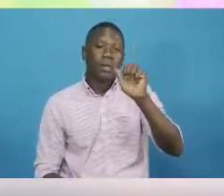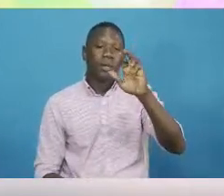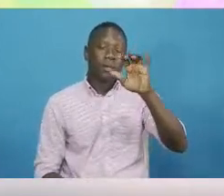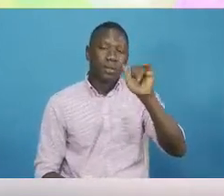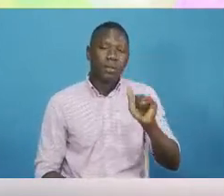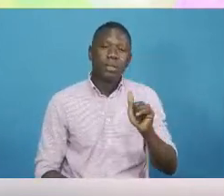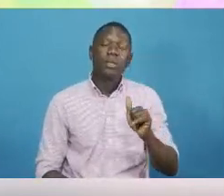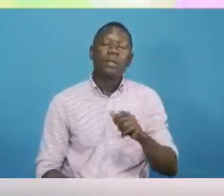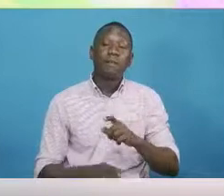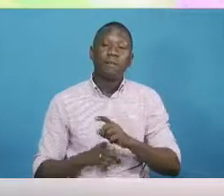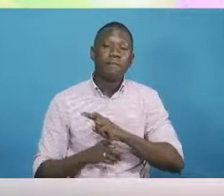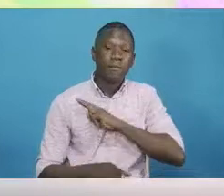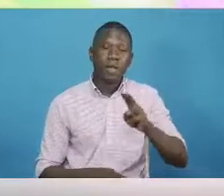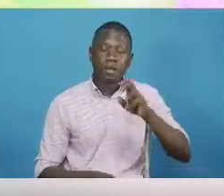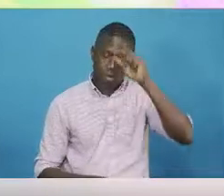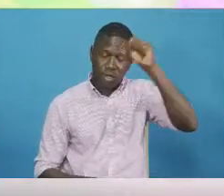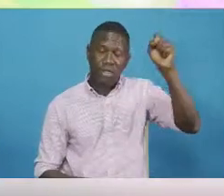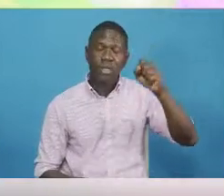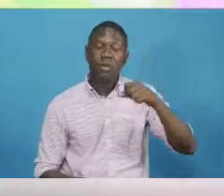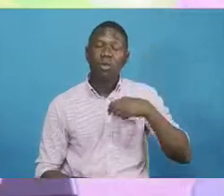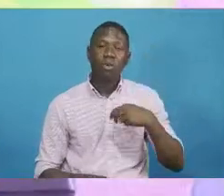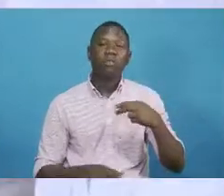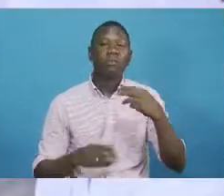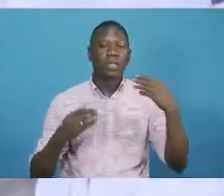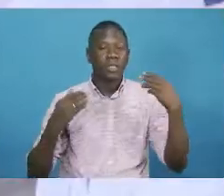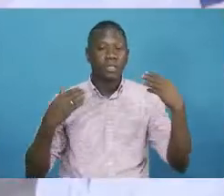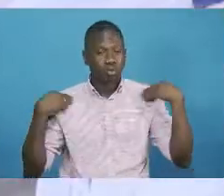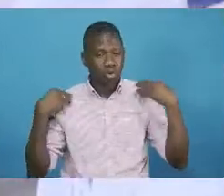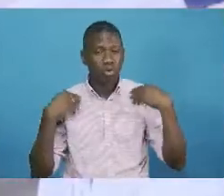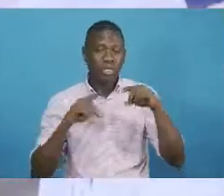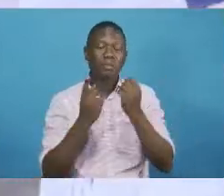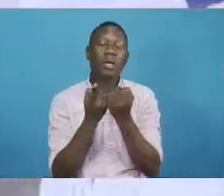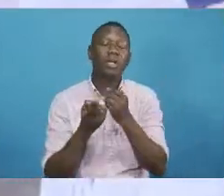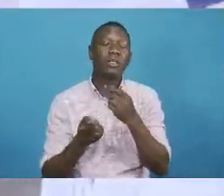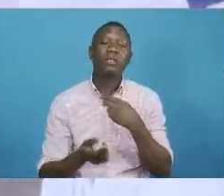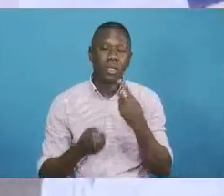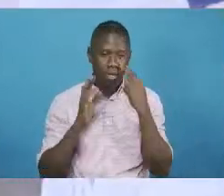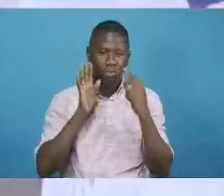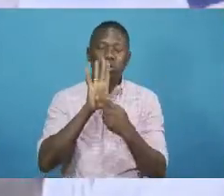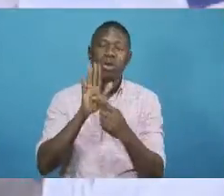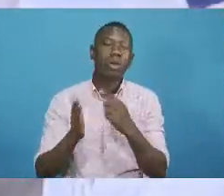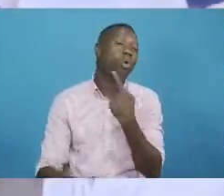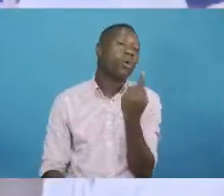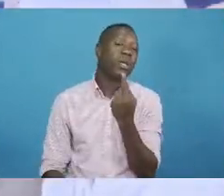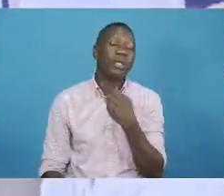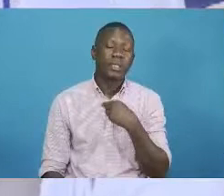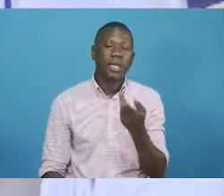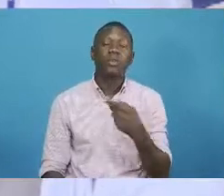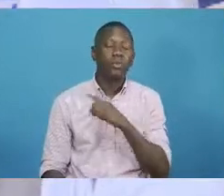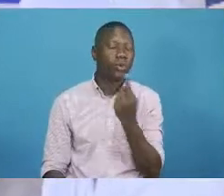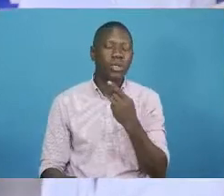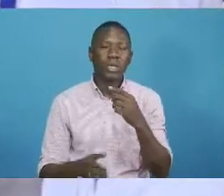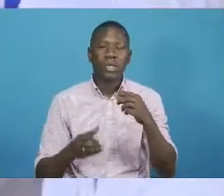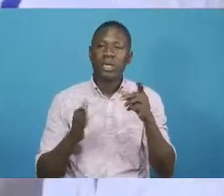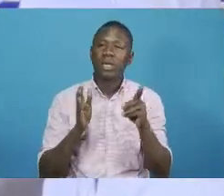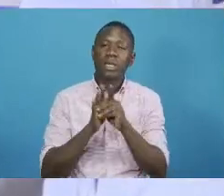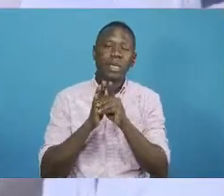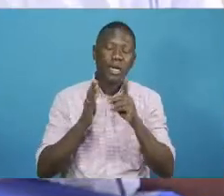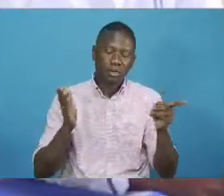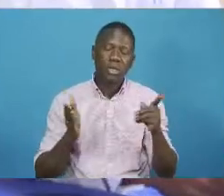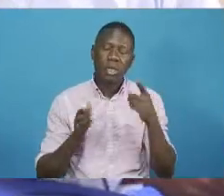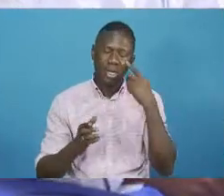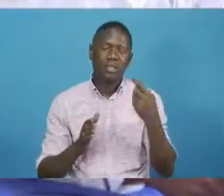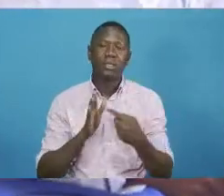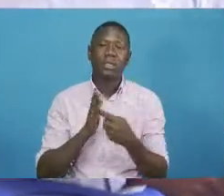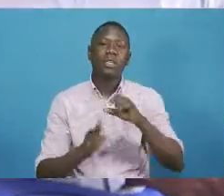Federation, described the day as a joyous one, as coaches are not only graduating, but celebrating Gambia's qualification to the AFCON and